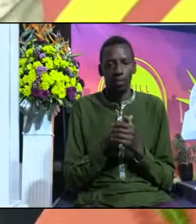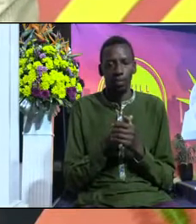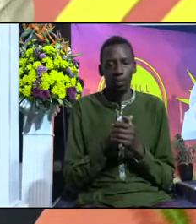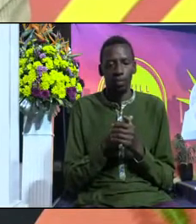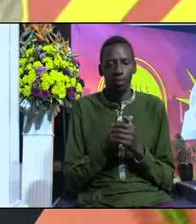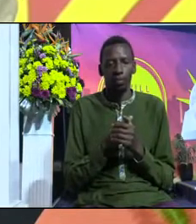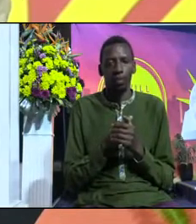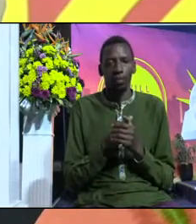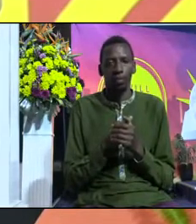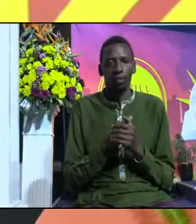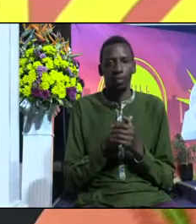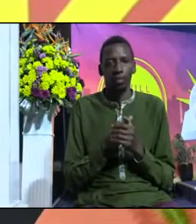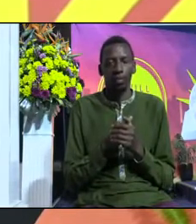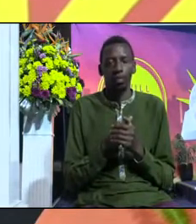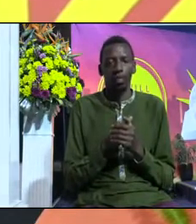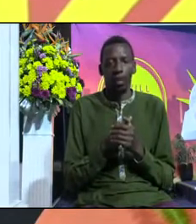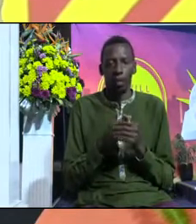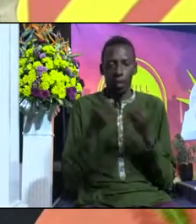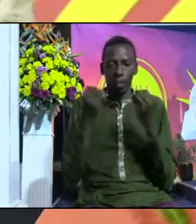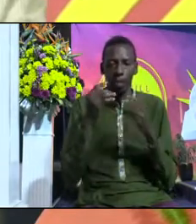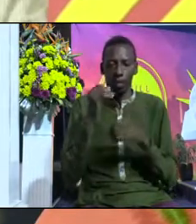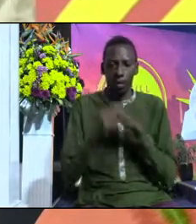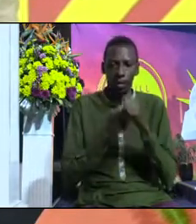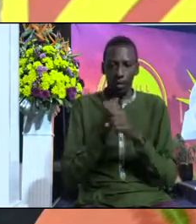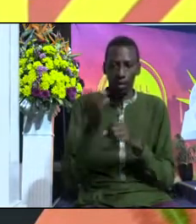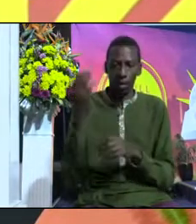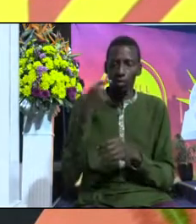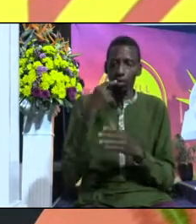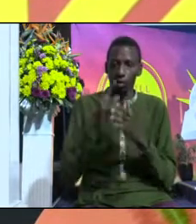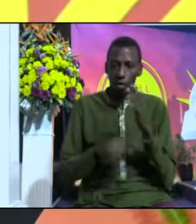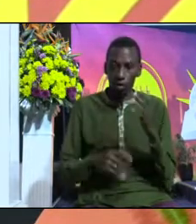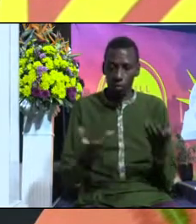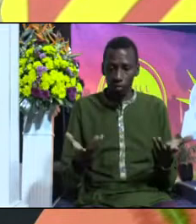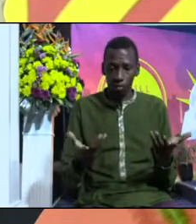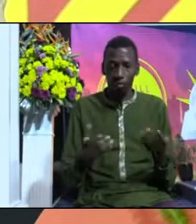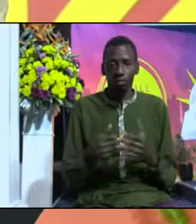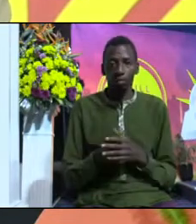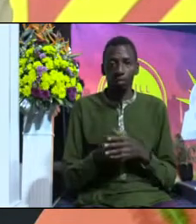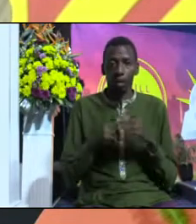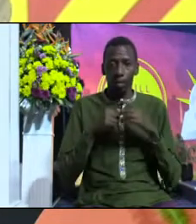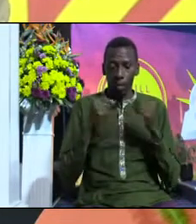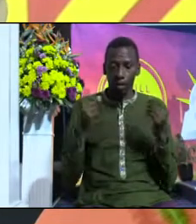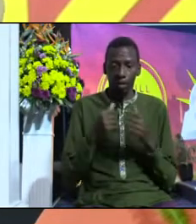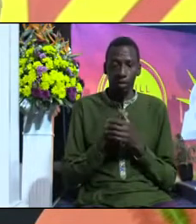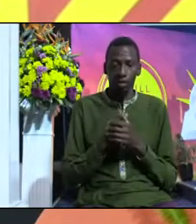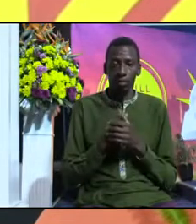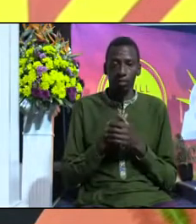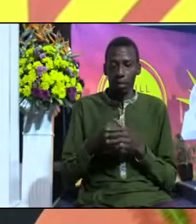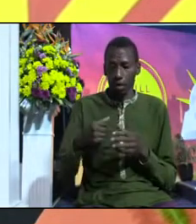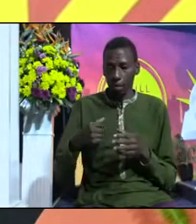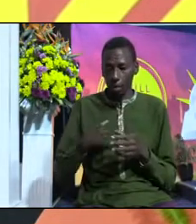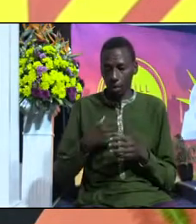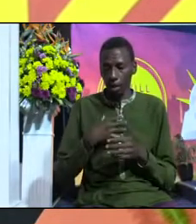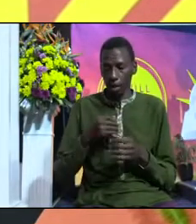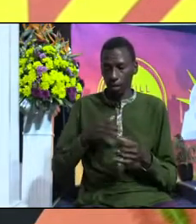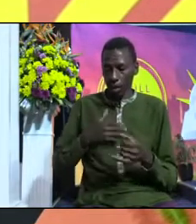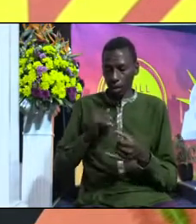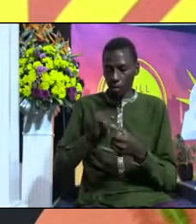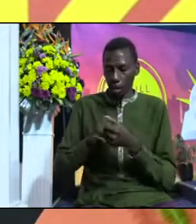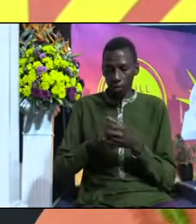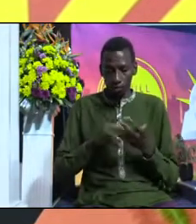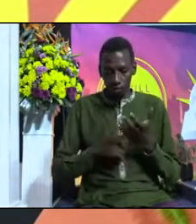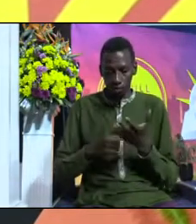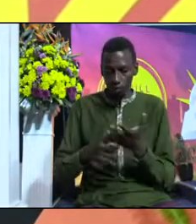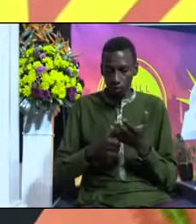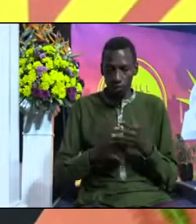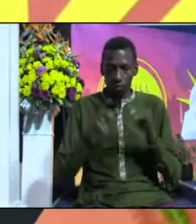me many years ago. He told me, Pastor, me and my wife were discussing an issue. And